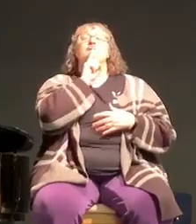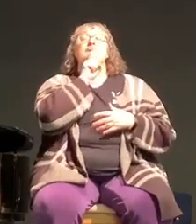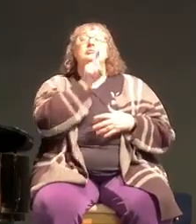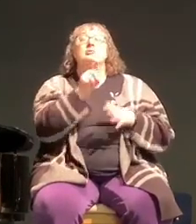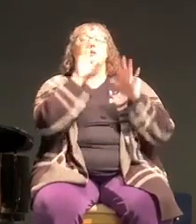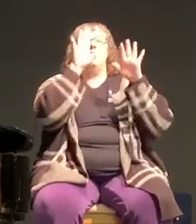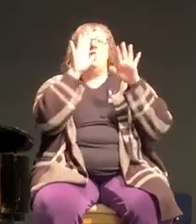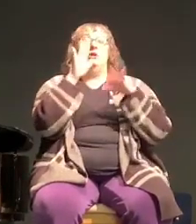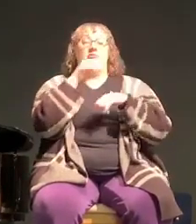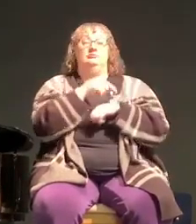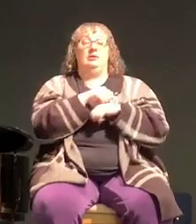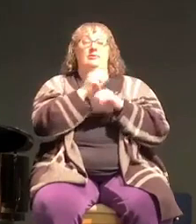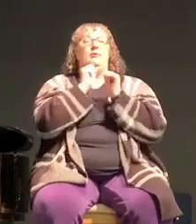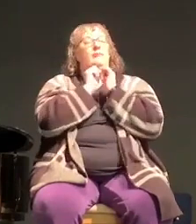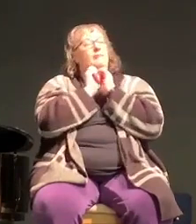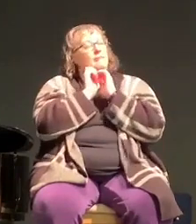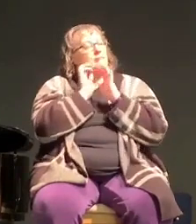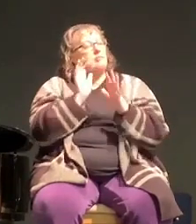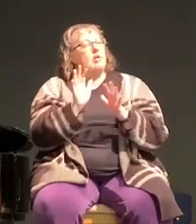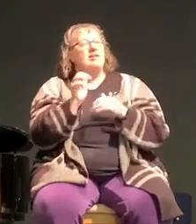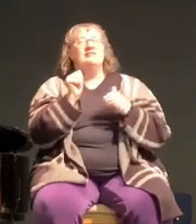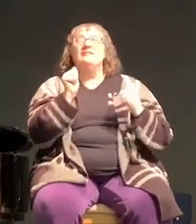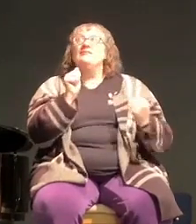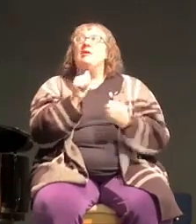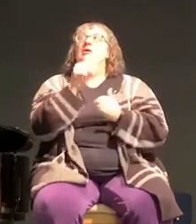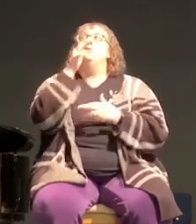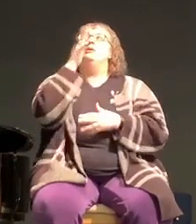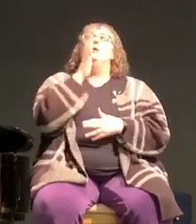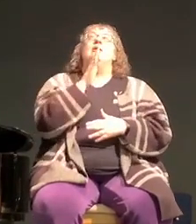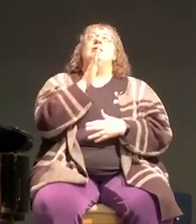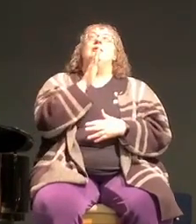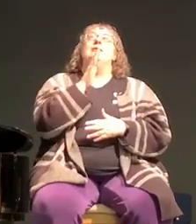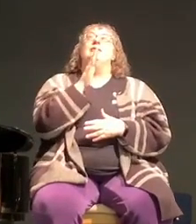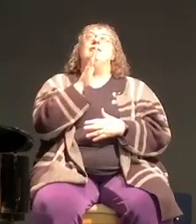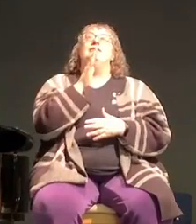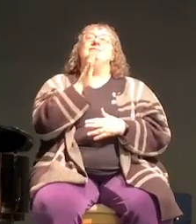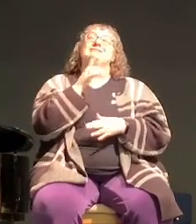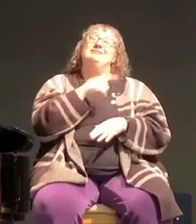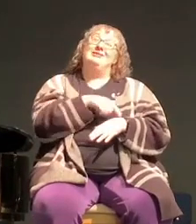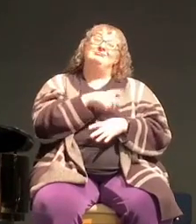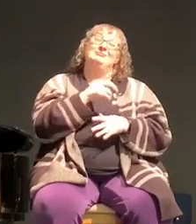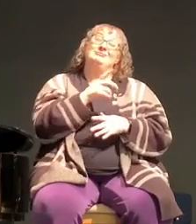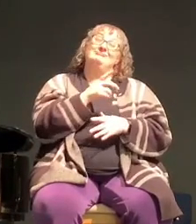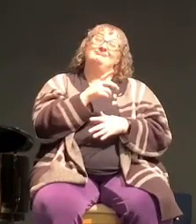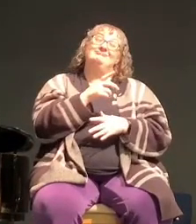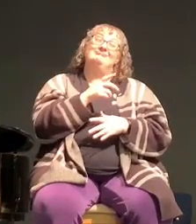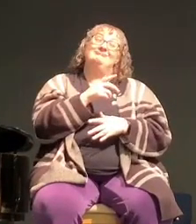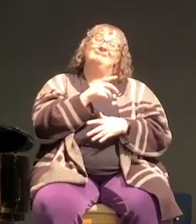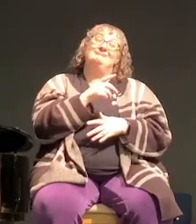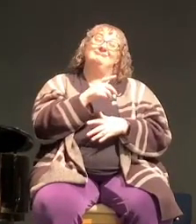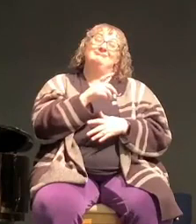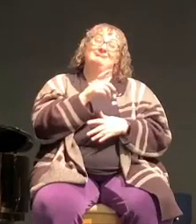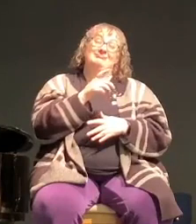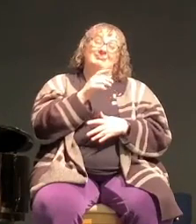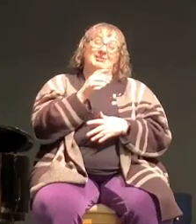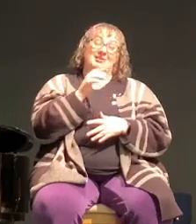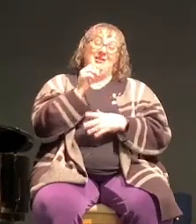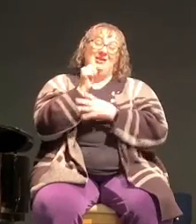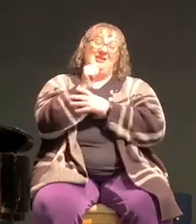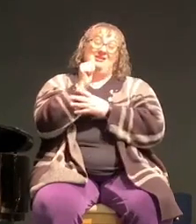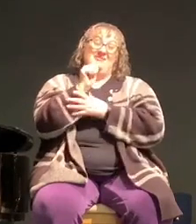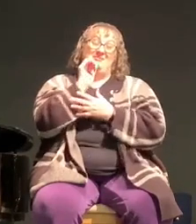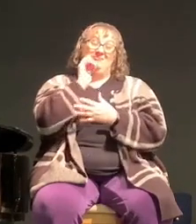times where they are being blessed and they're following God. But then we have some times where he's messing up